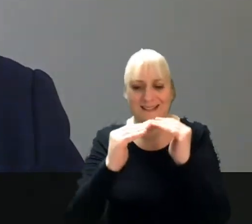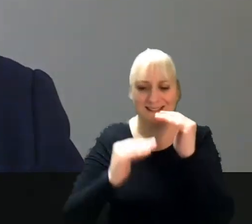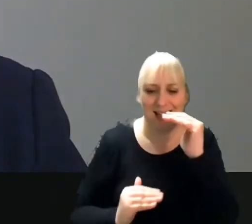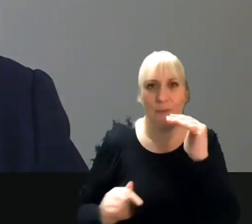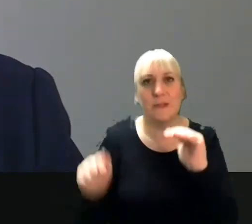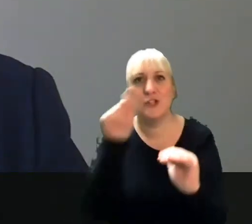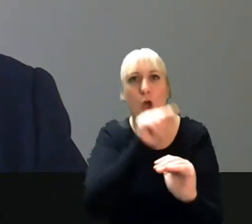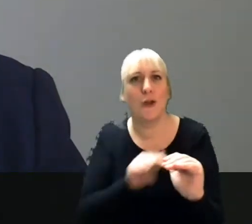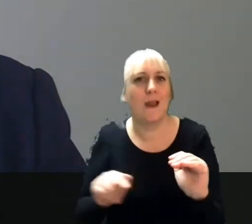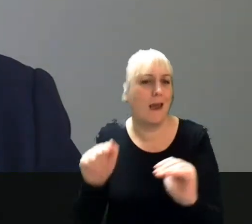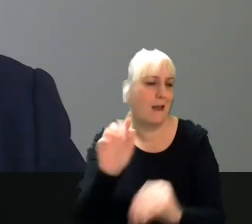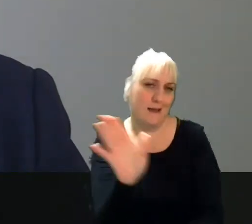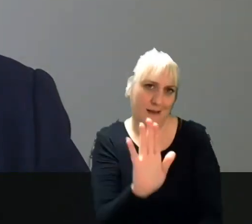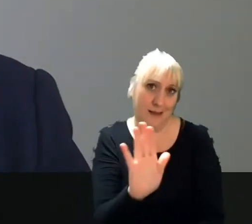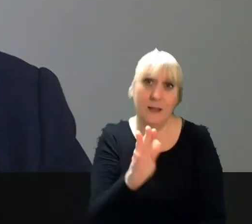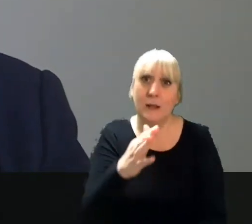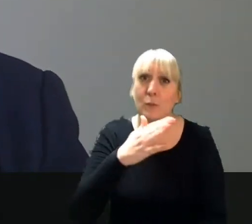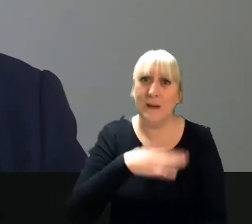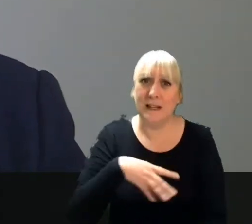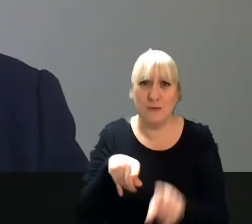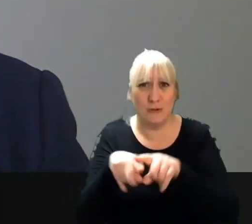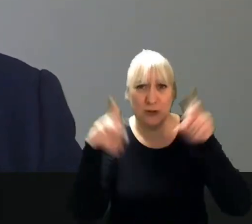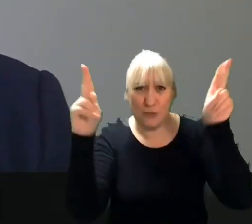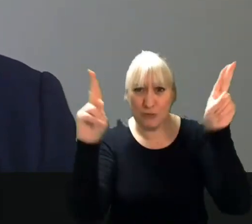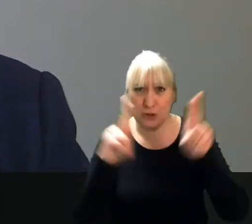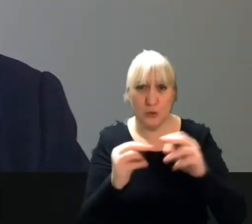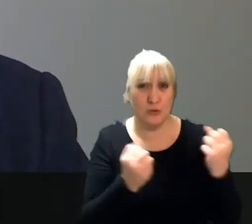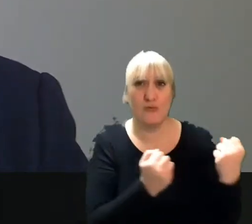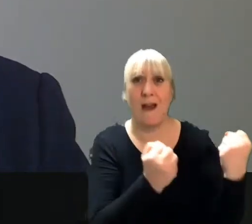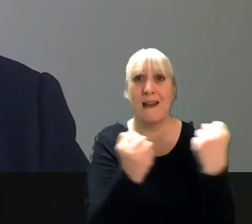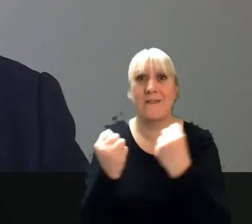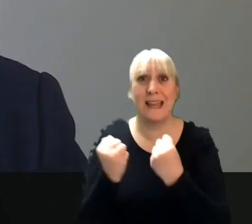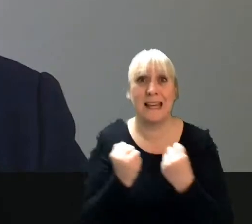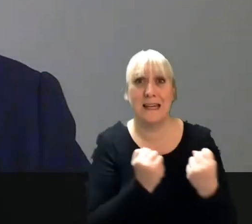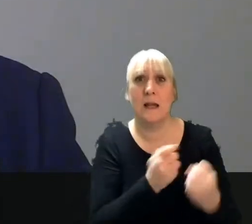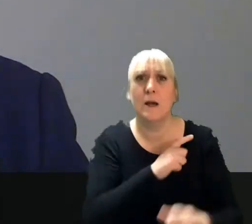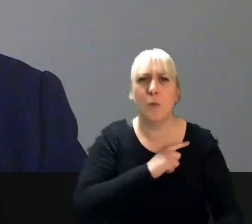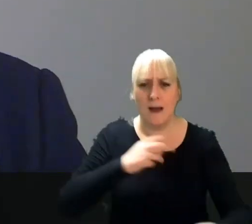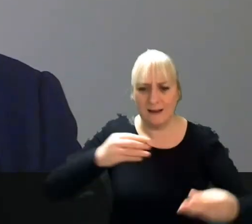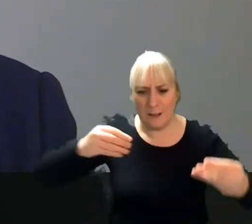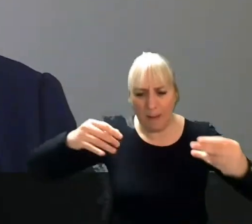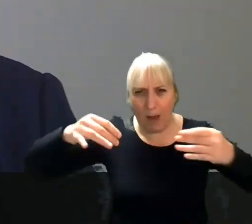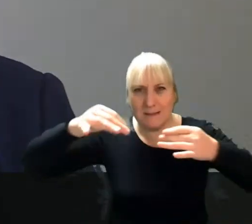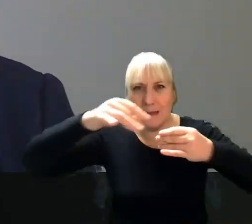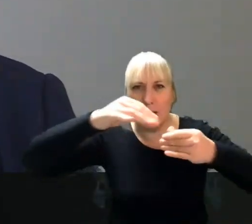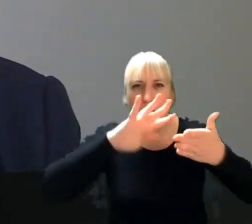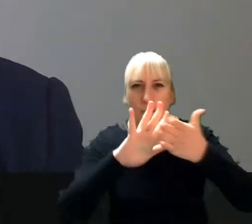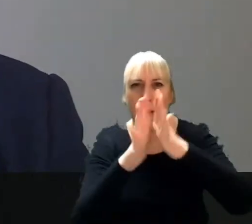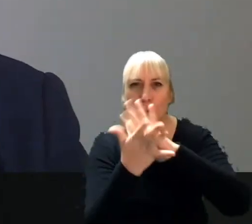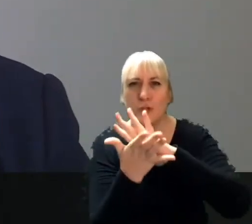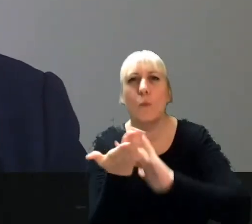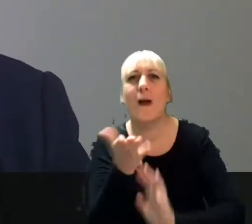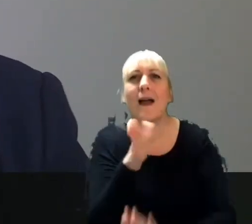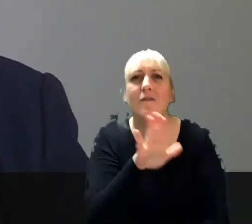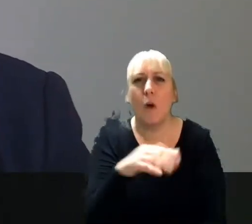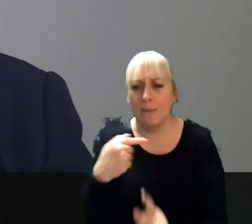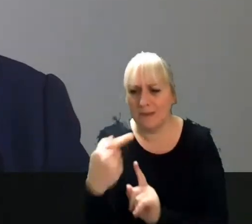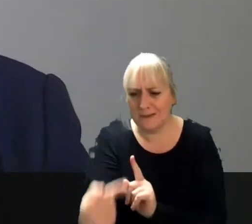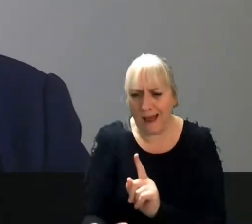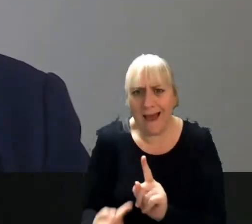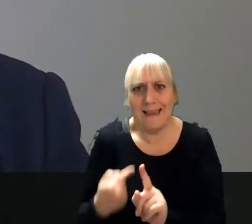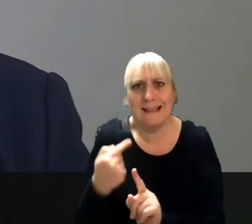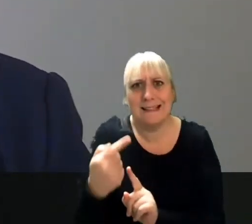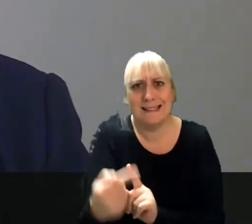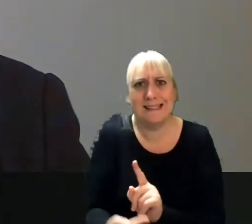reduce the amount of driving that is done, because that particle pollution comes from the tyres wearing on the roads.